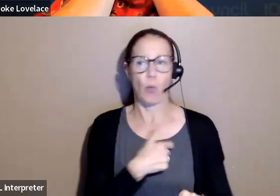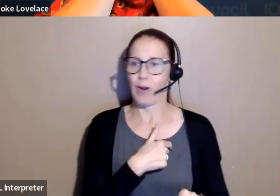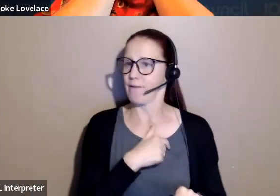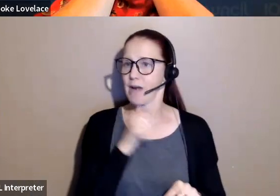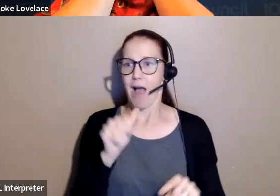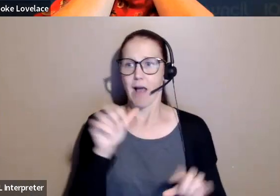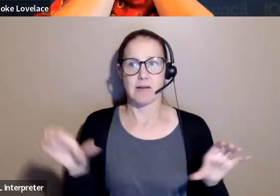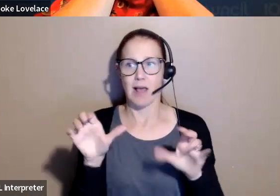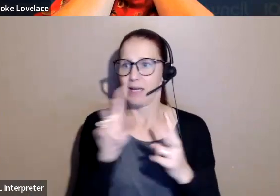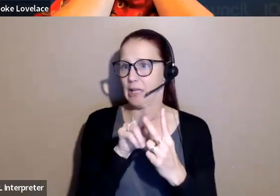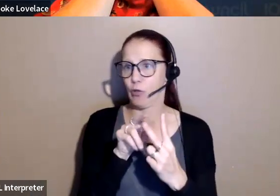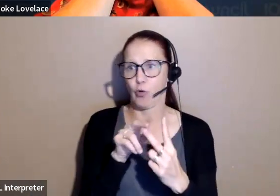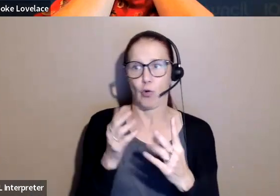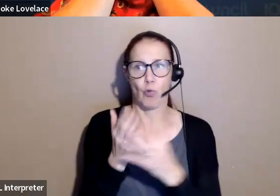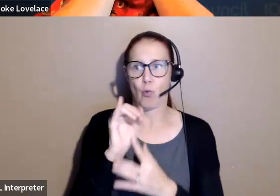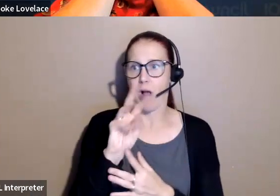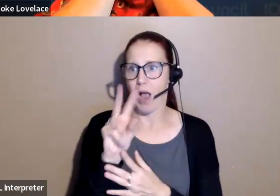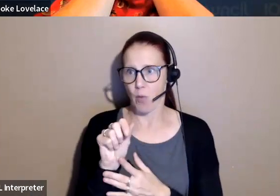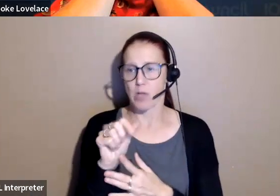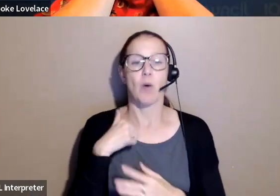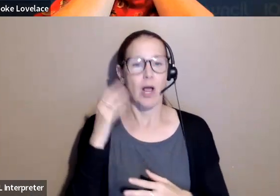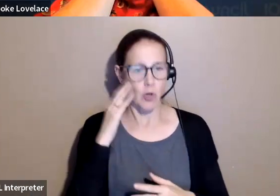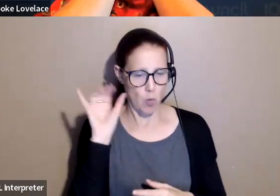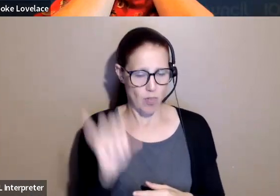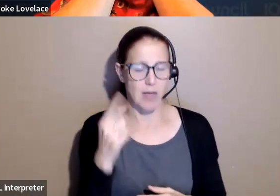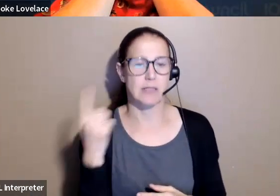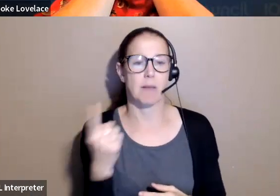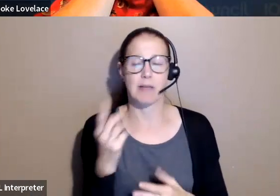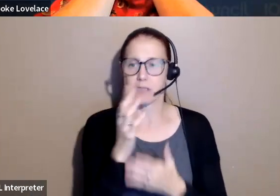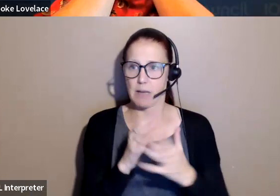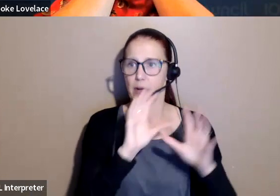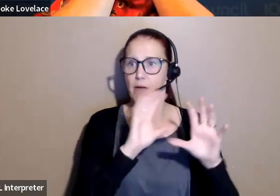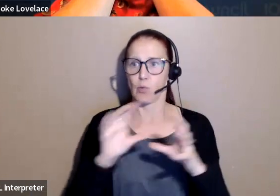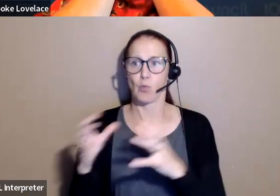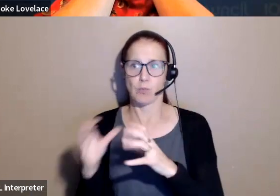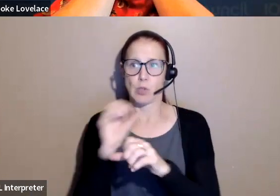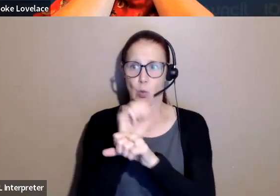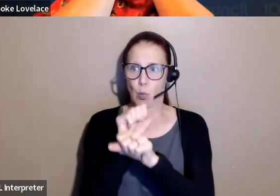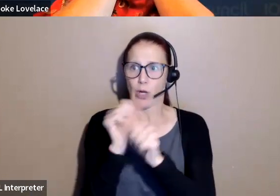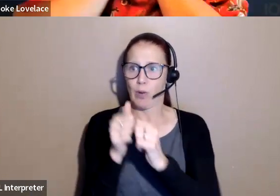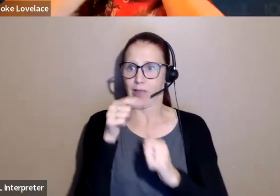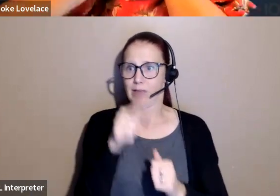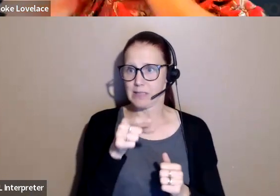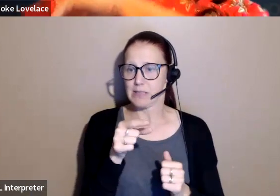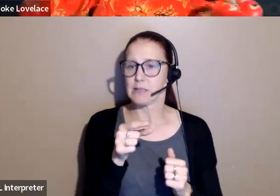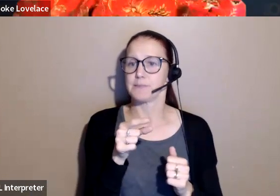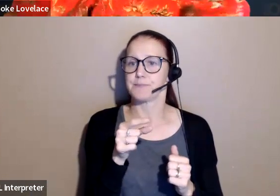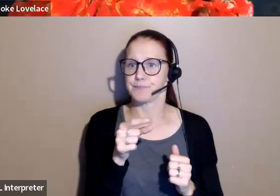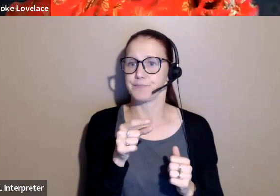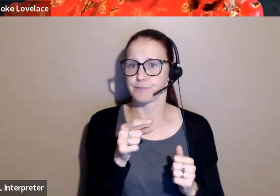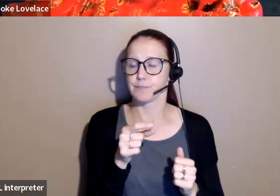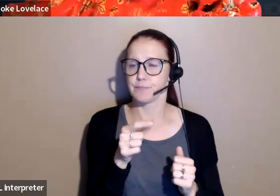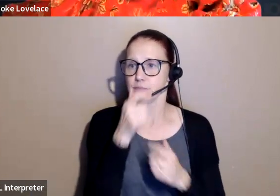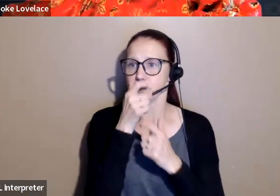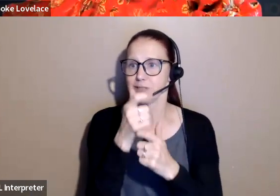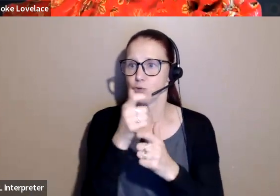done either of those. So I know that's something that some of the groups that are working on this are